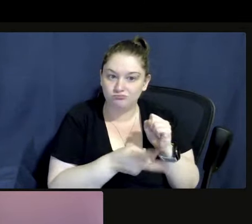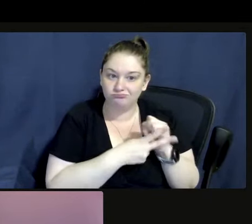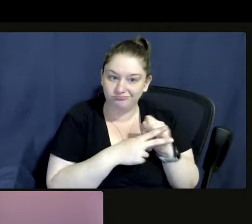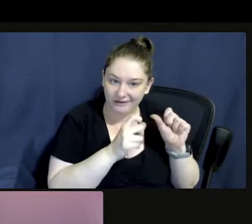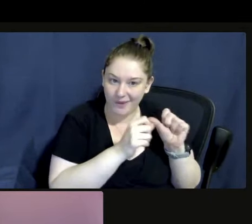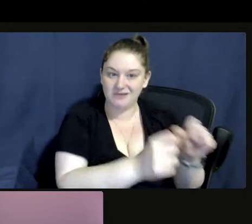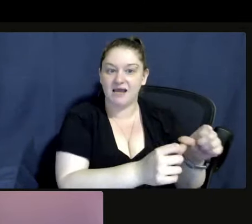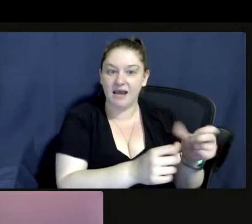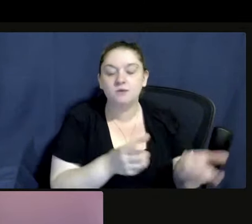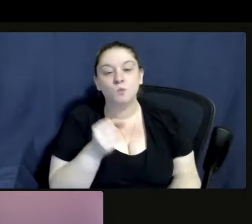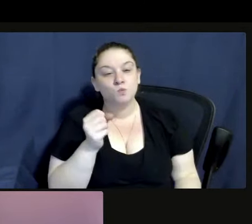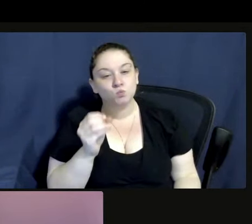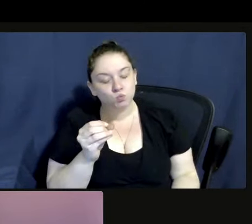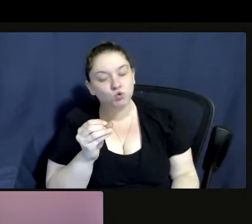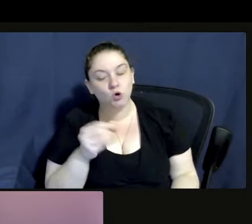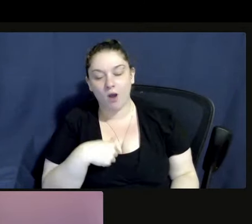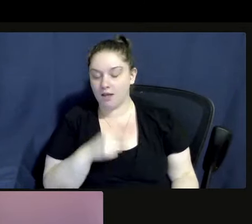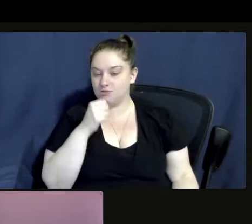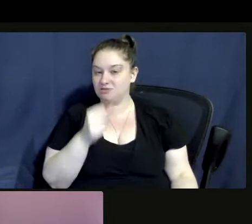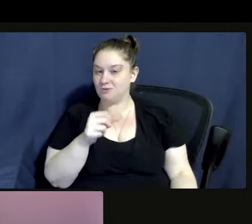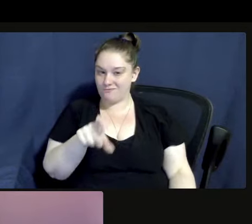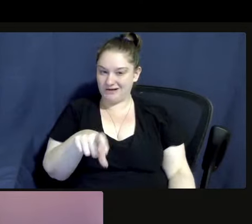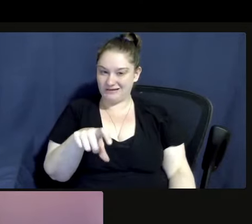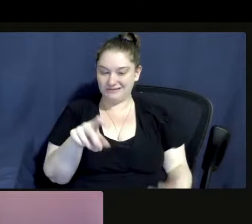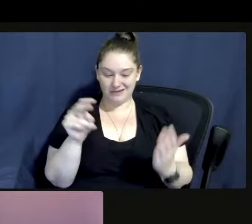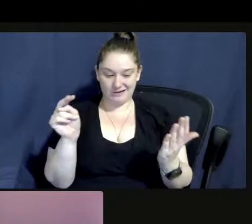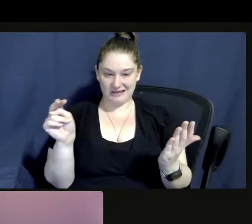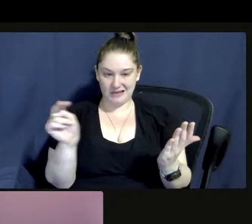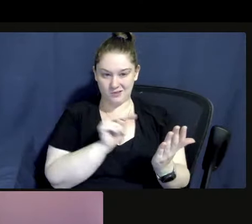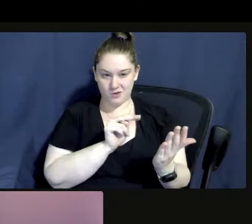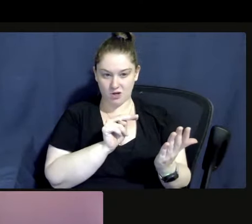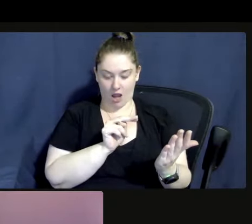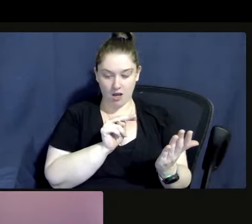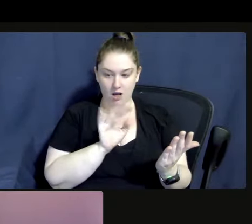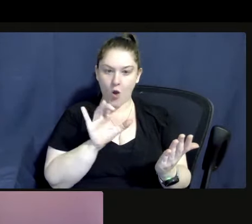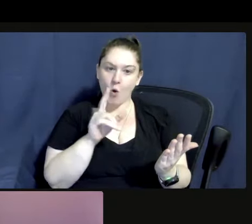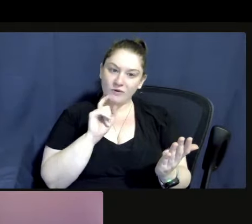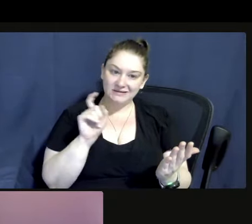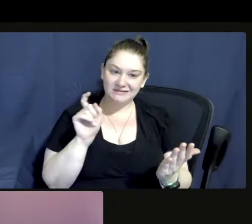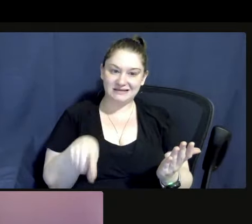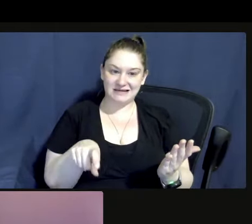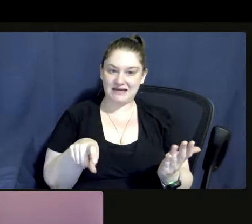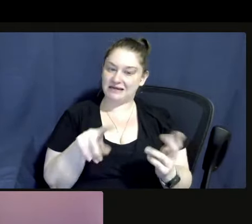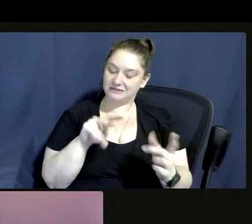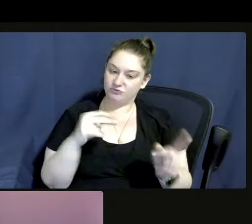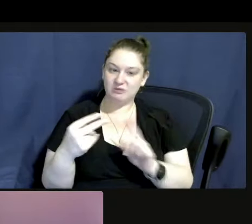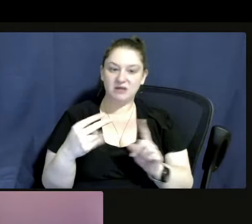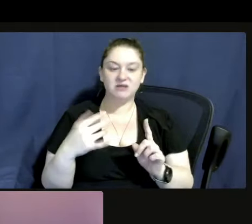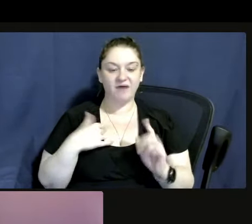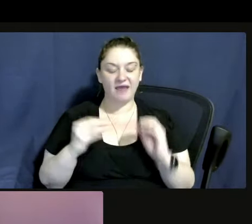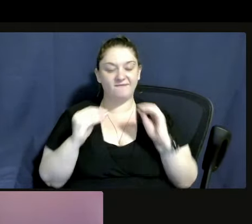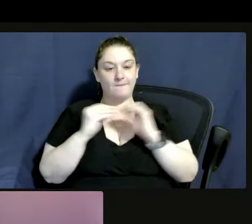So I don't necessarily look at it from a needs perspective. I have a much more,